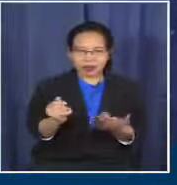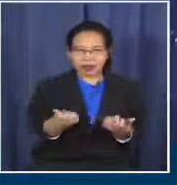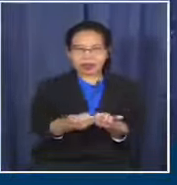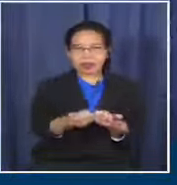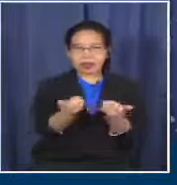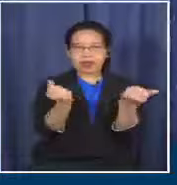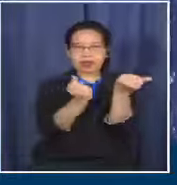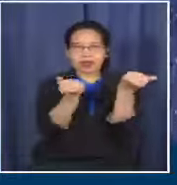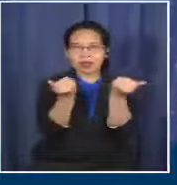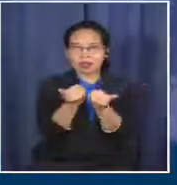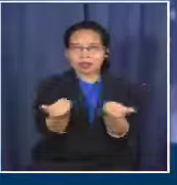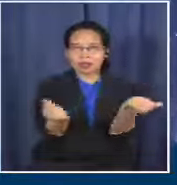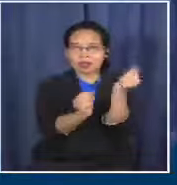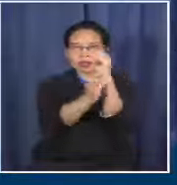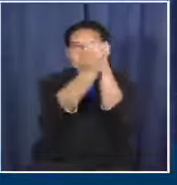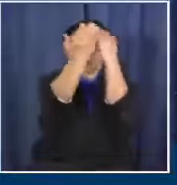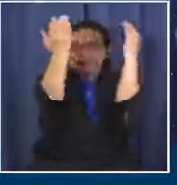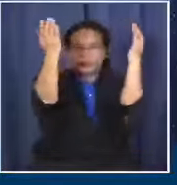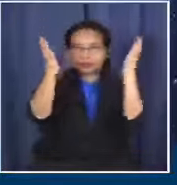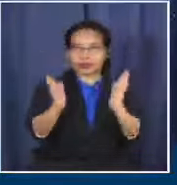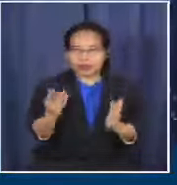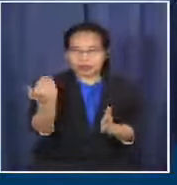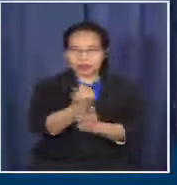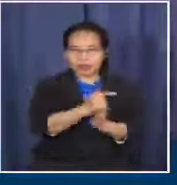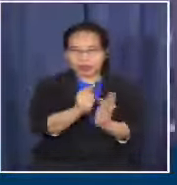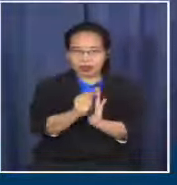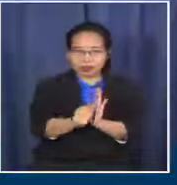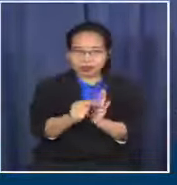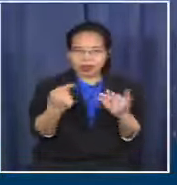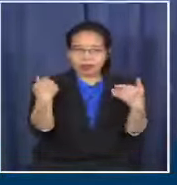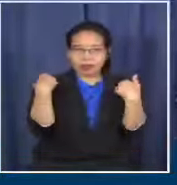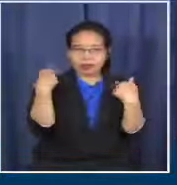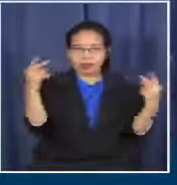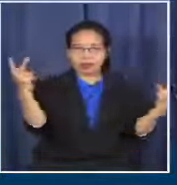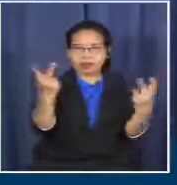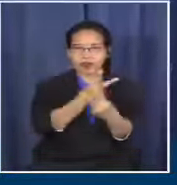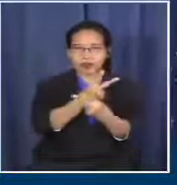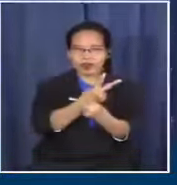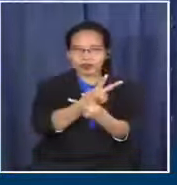Astronomers in our time. Now, these are proven by astronomers in our time.